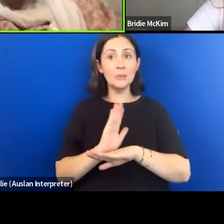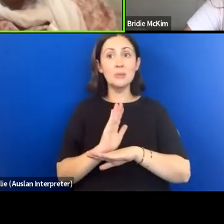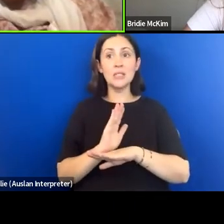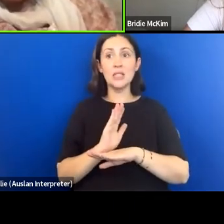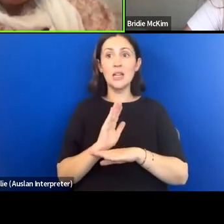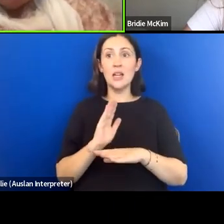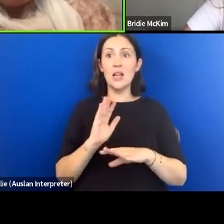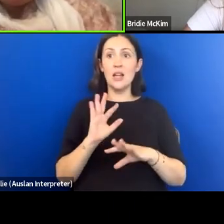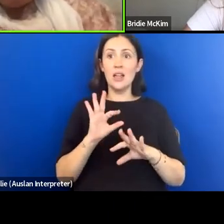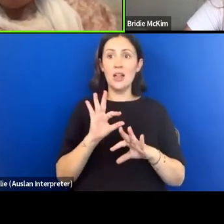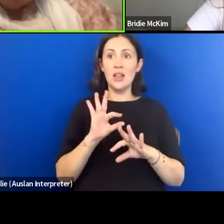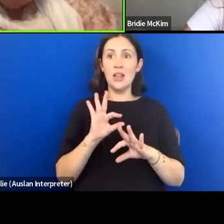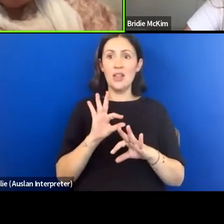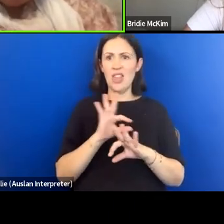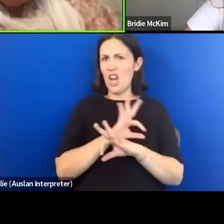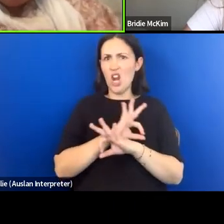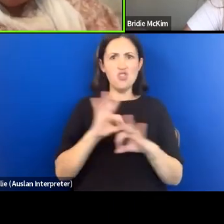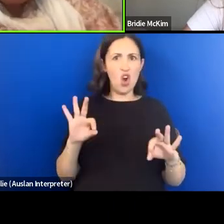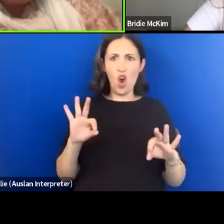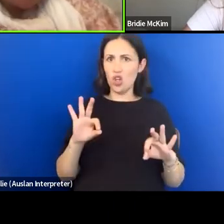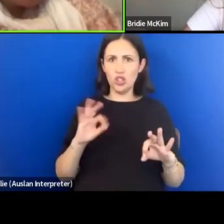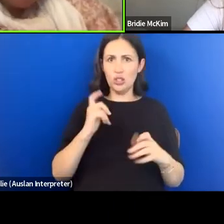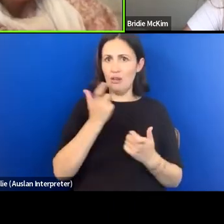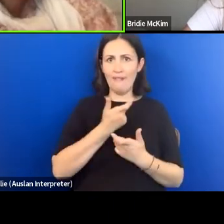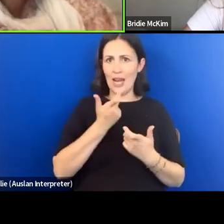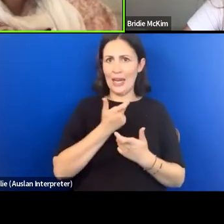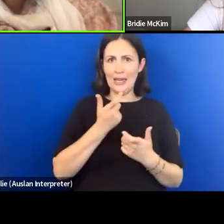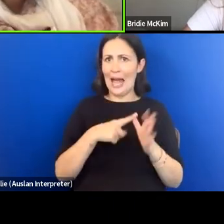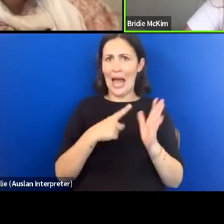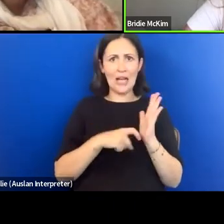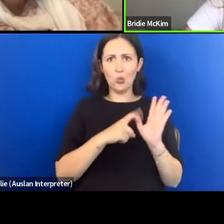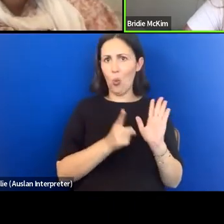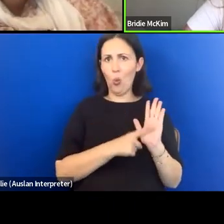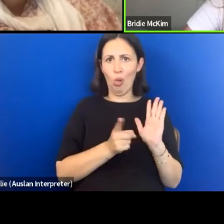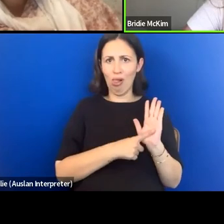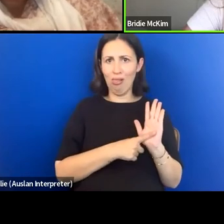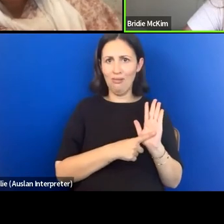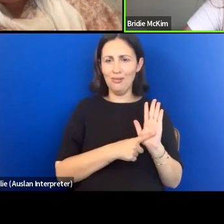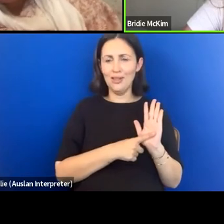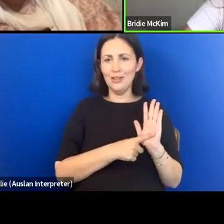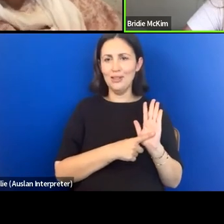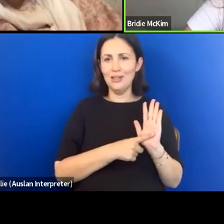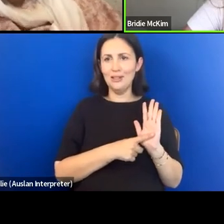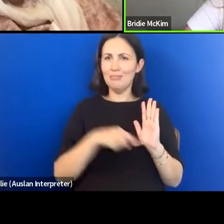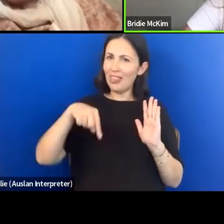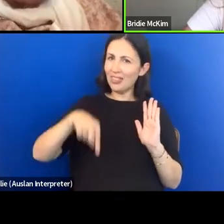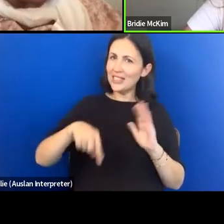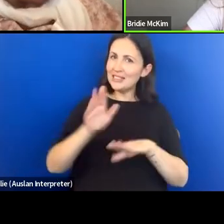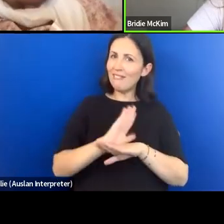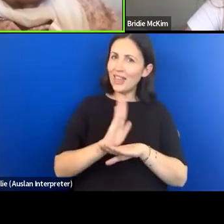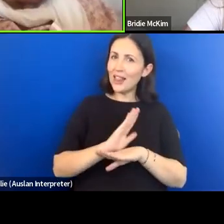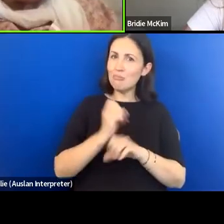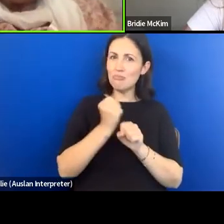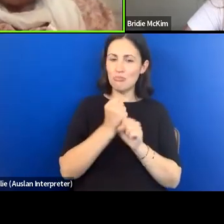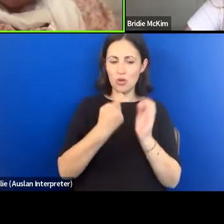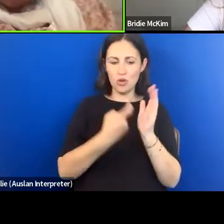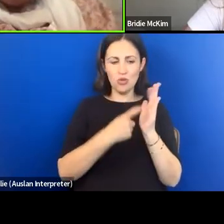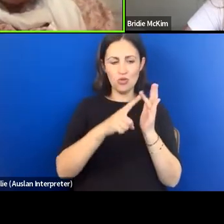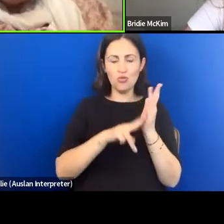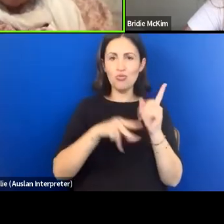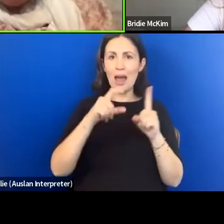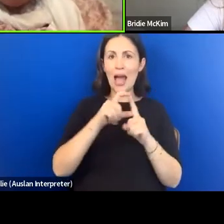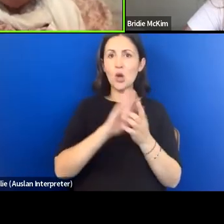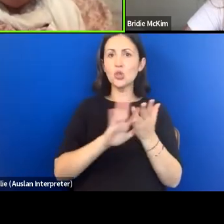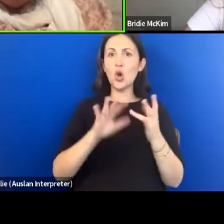not at all in that comedy space. you know, as more of a